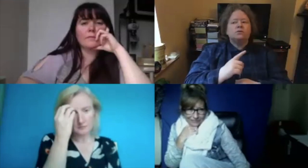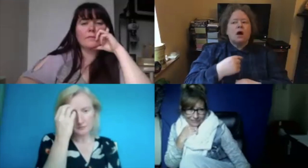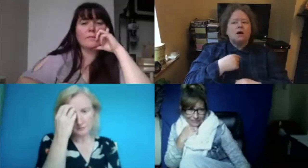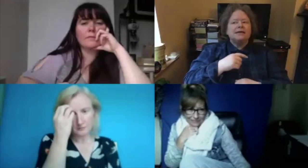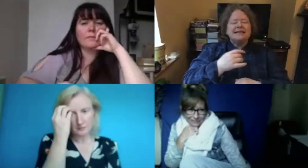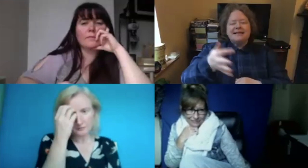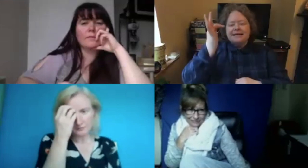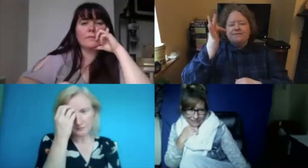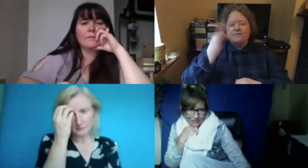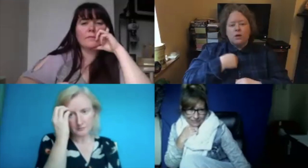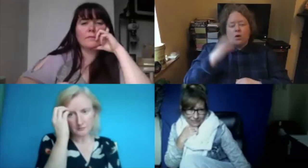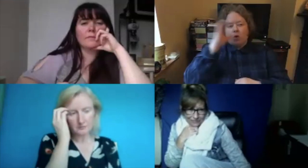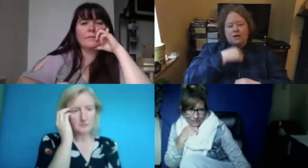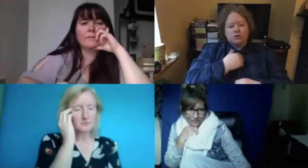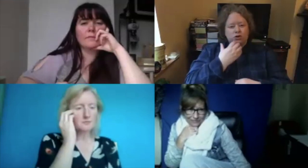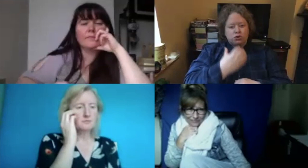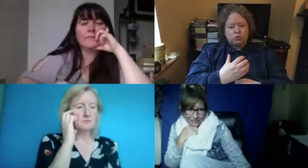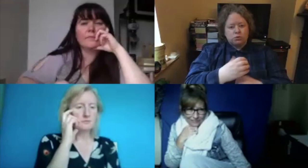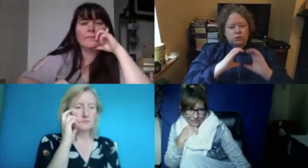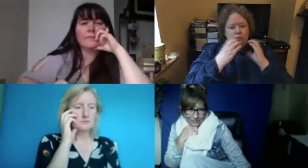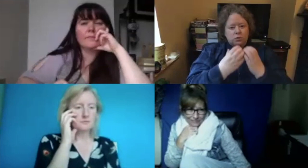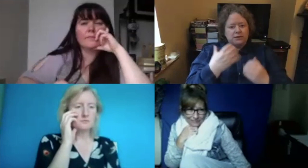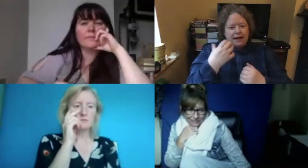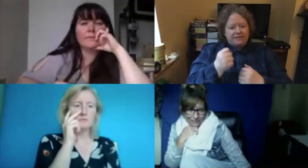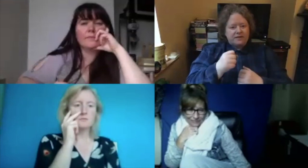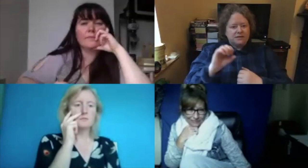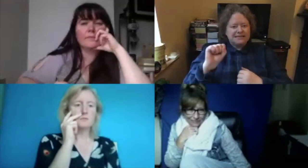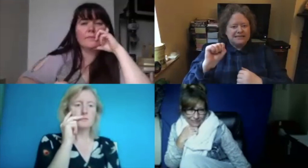Okay, I've completely lost where I am now.